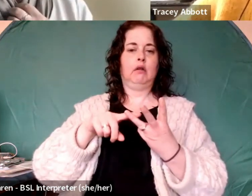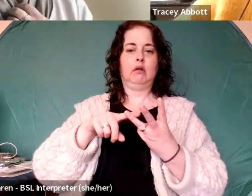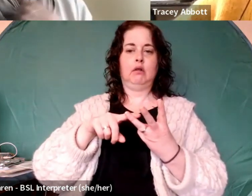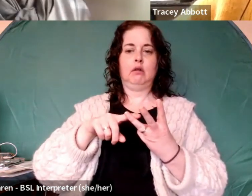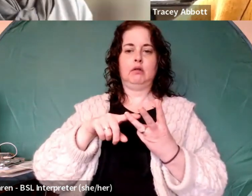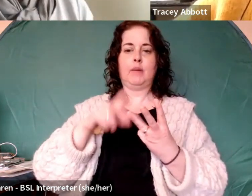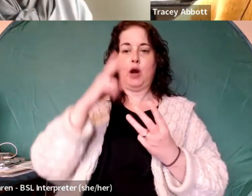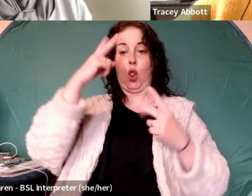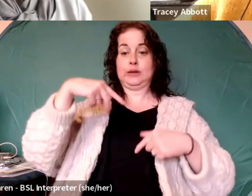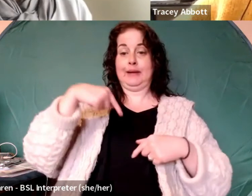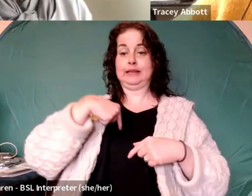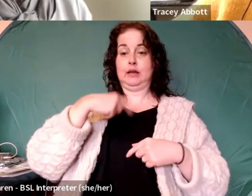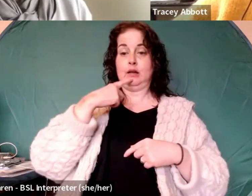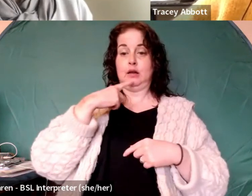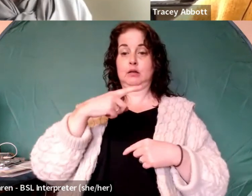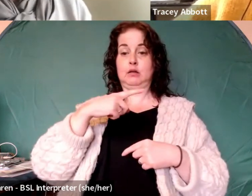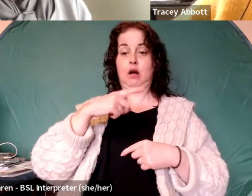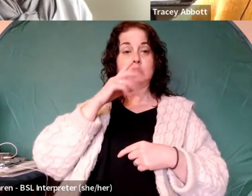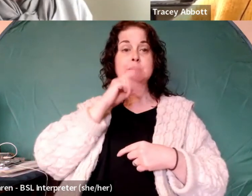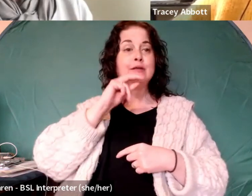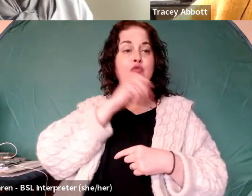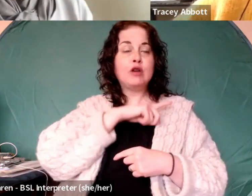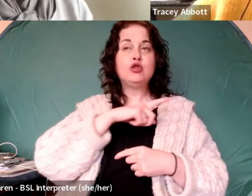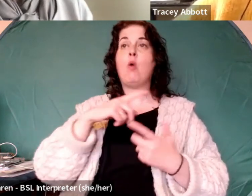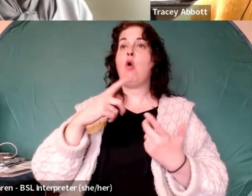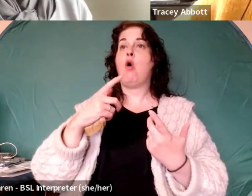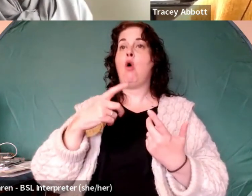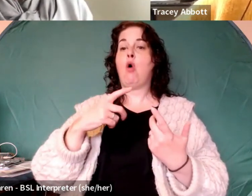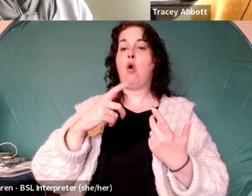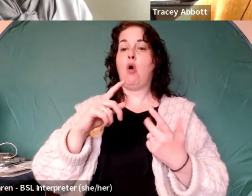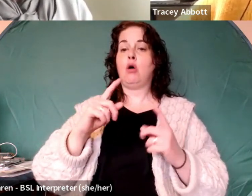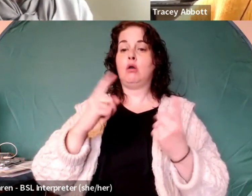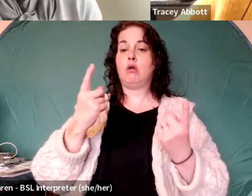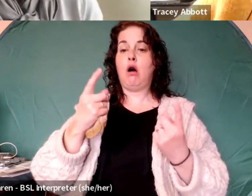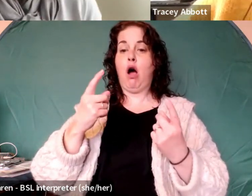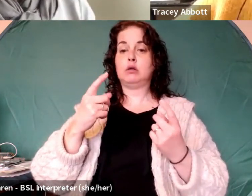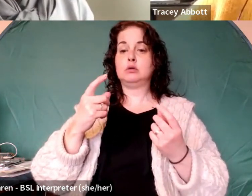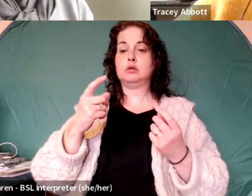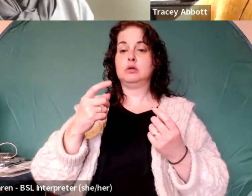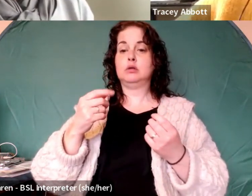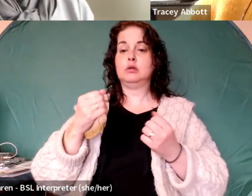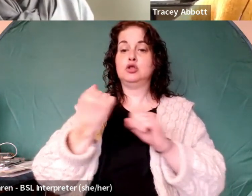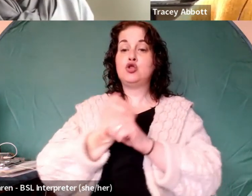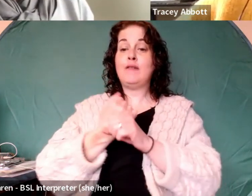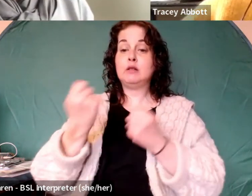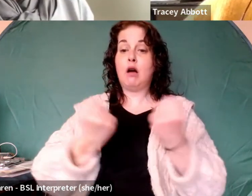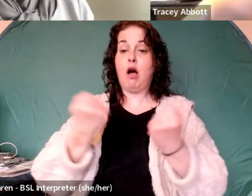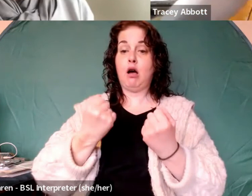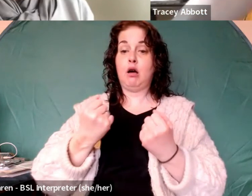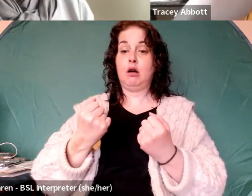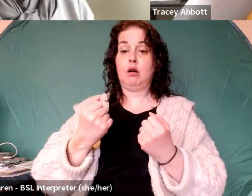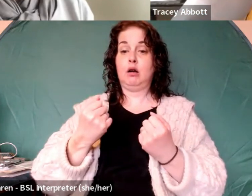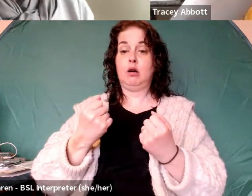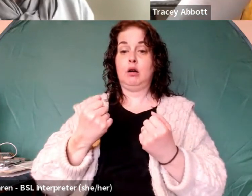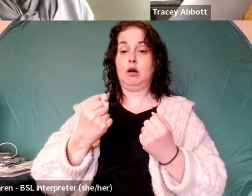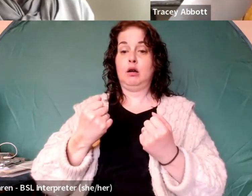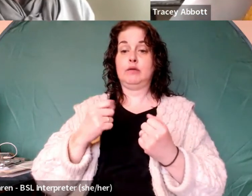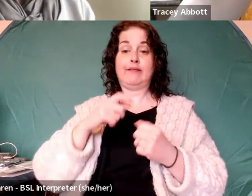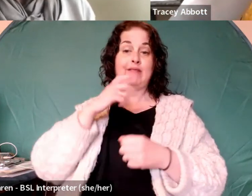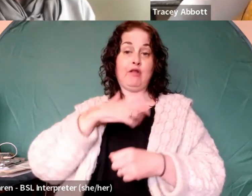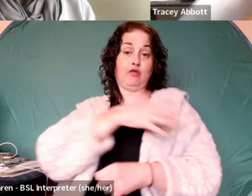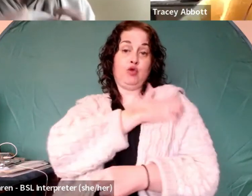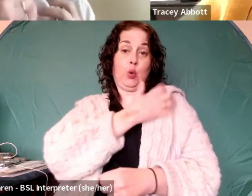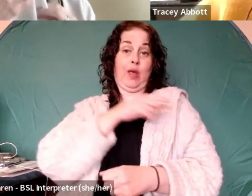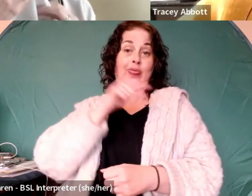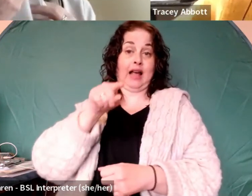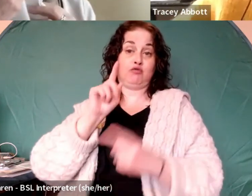looks at me and says that person can't speak Russian or can't service a car. And I have a very short reply, which is very rude, which is just that